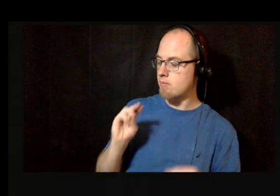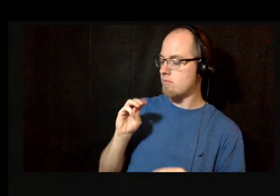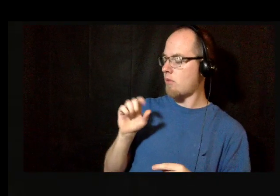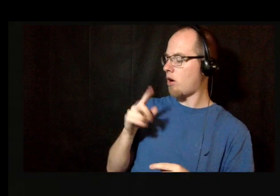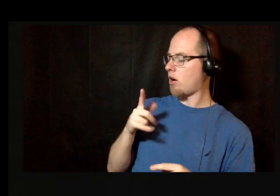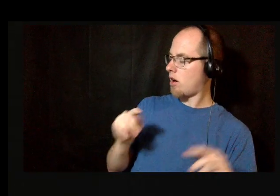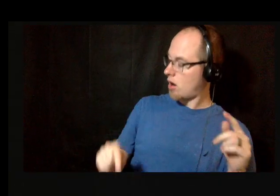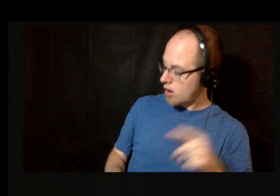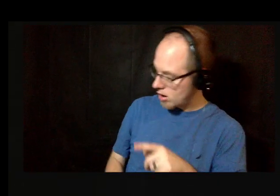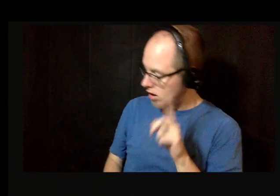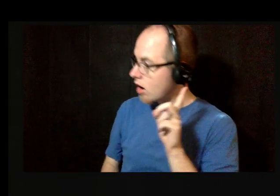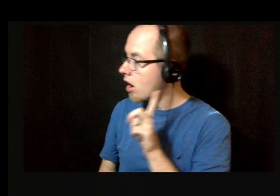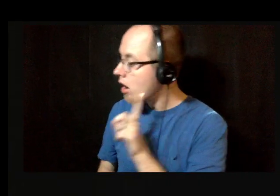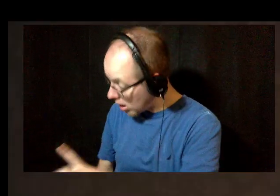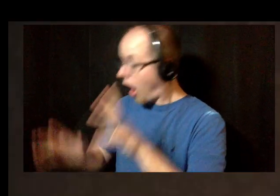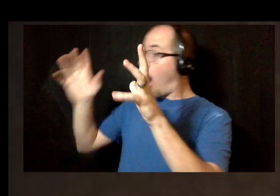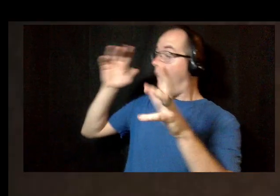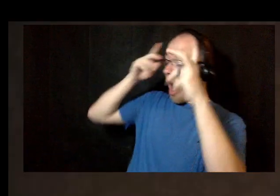you the...